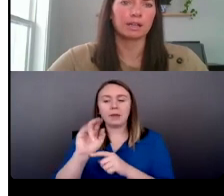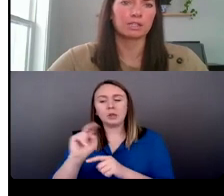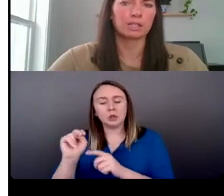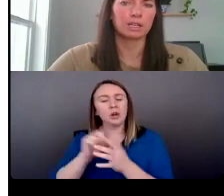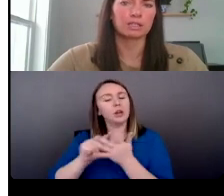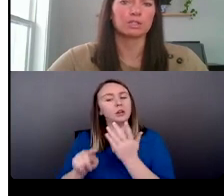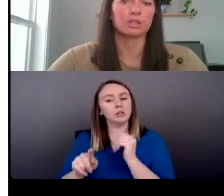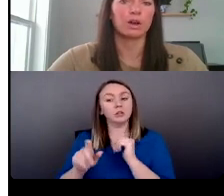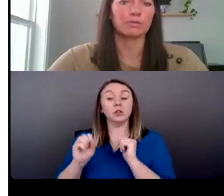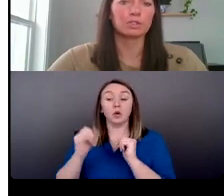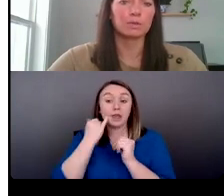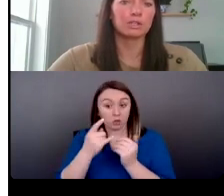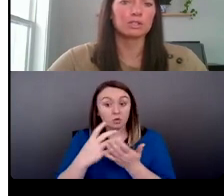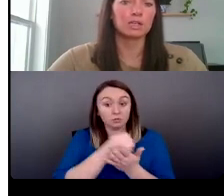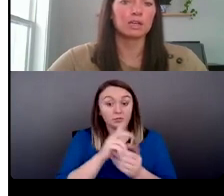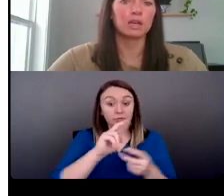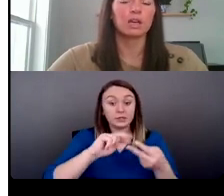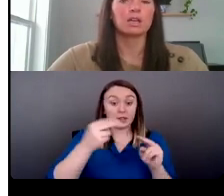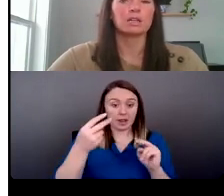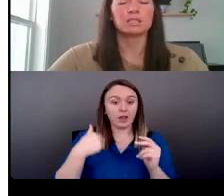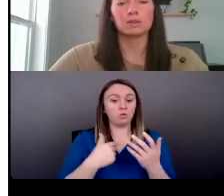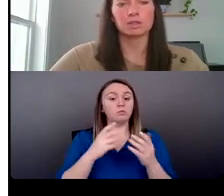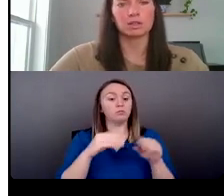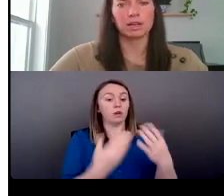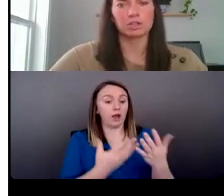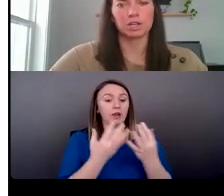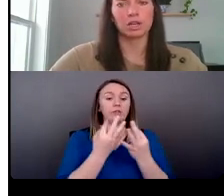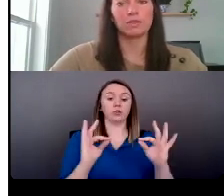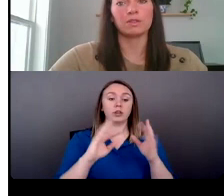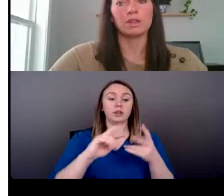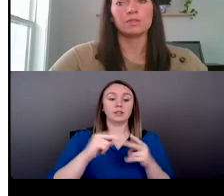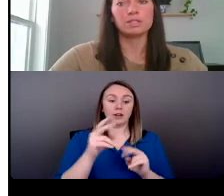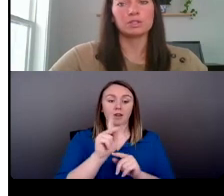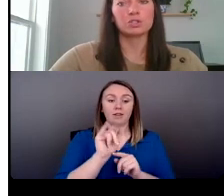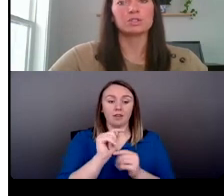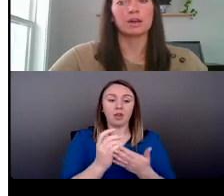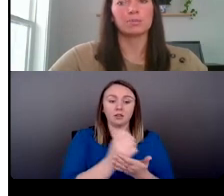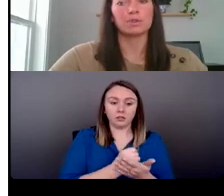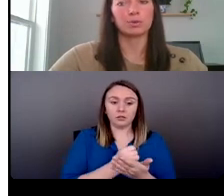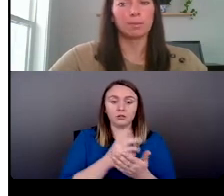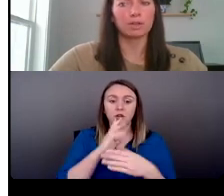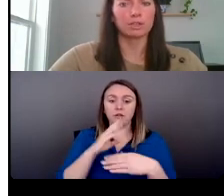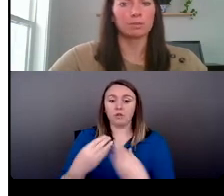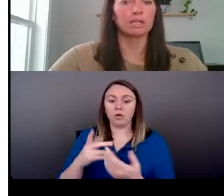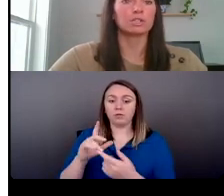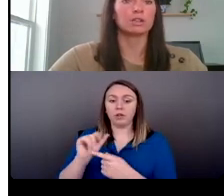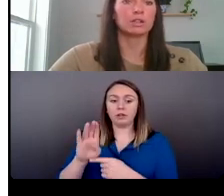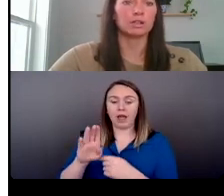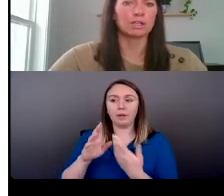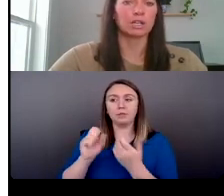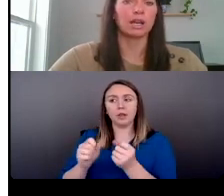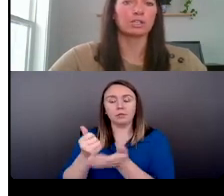DNA collection kits to the law enforcement agency, assisting with the collection. And this ensures that the proper